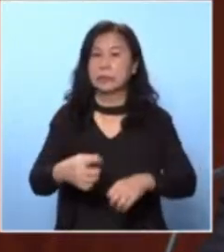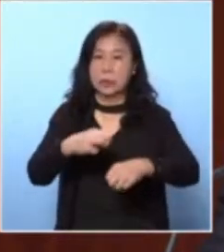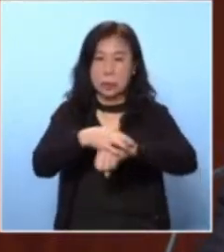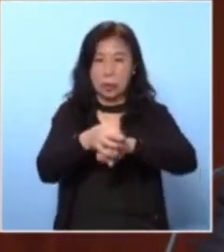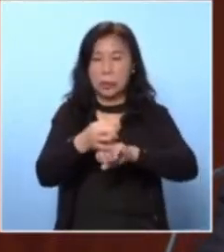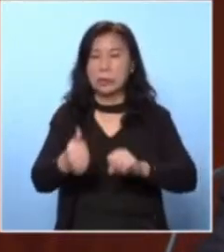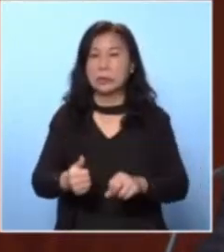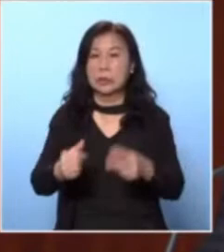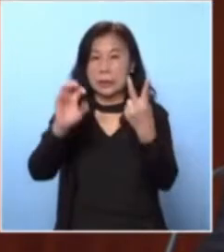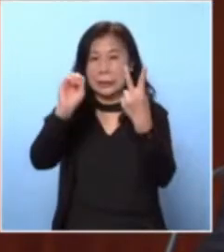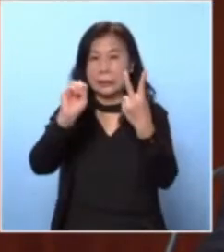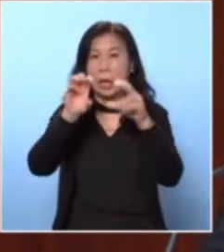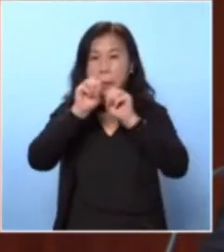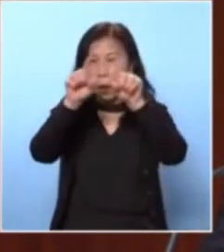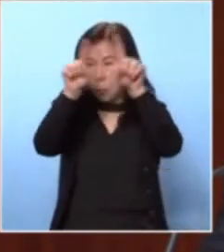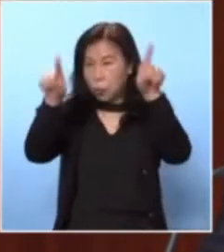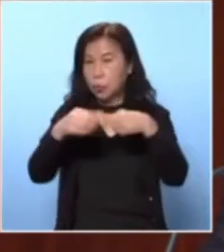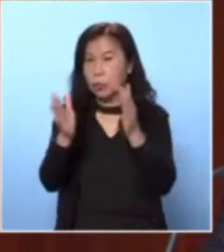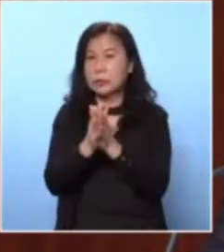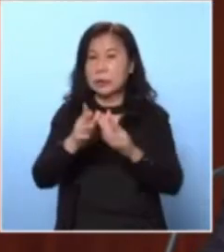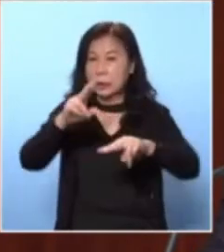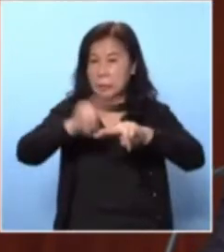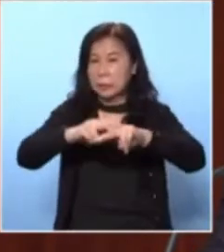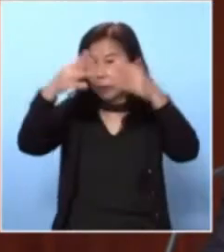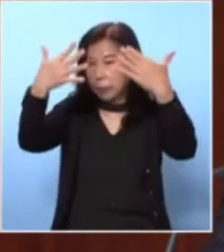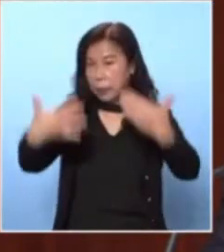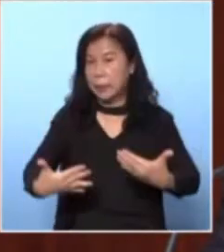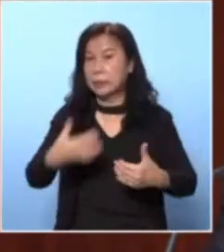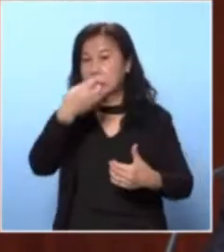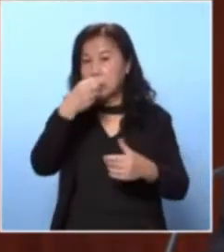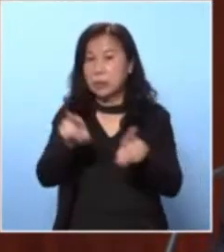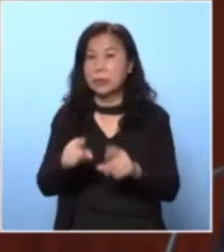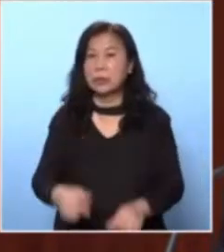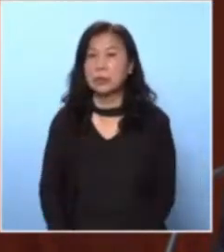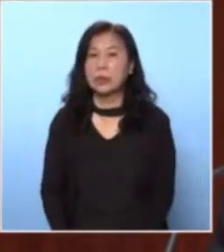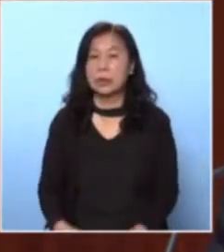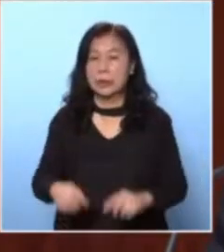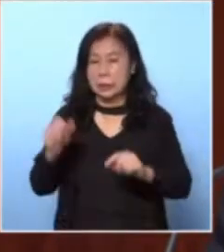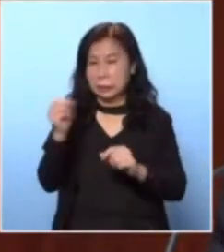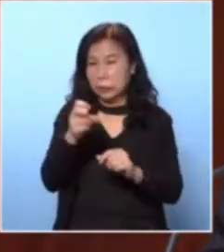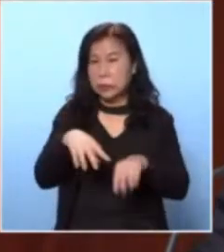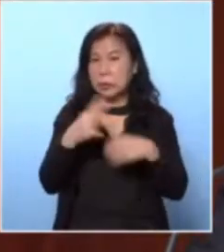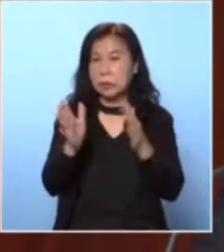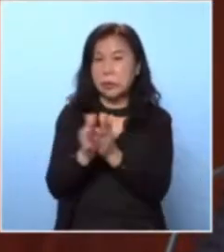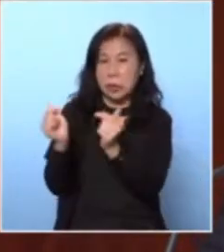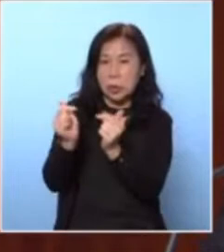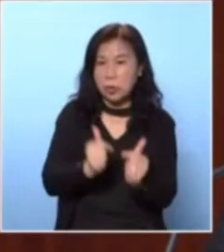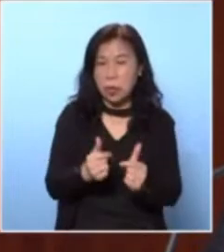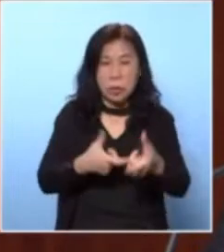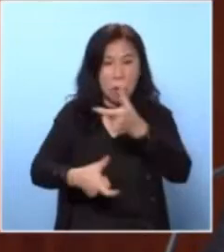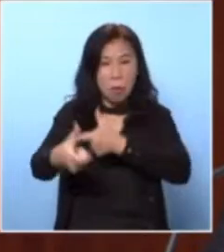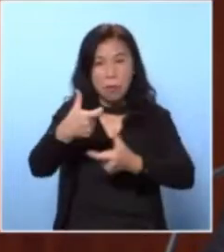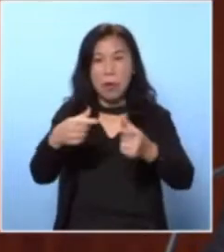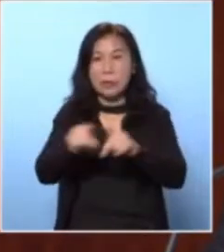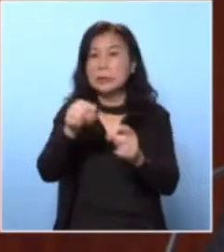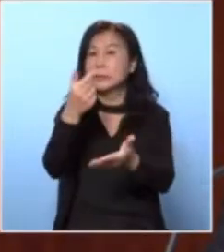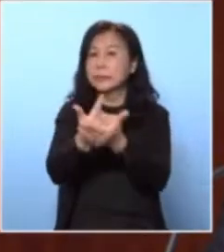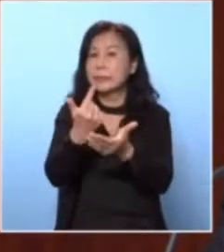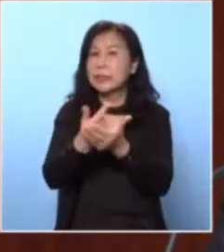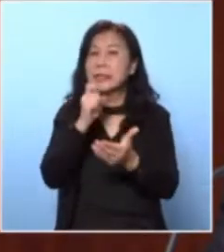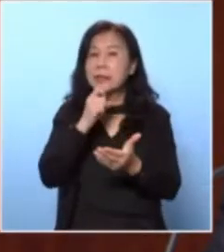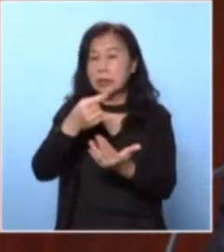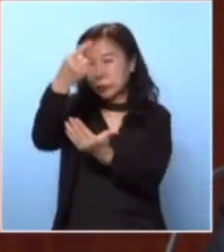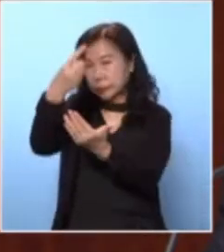new heights. Uphold the principle of one country, two systems, and safeguard national security. As highlighted in the report to the 20th